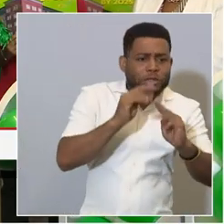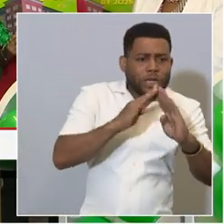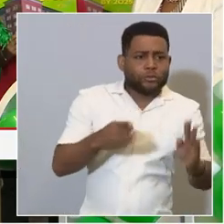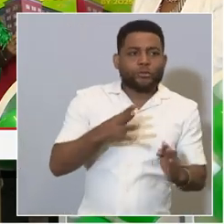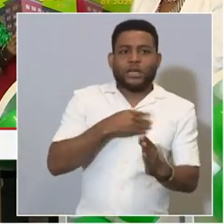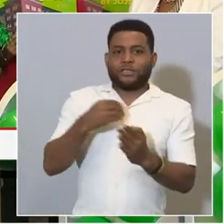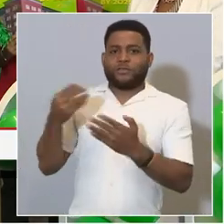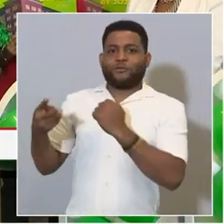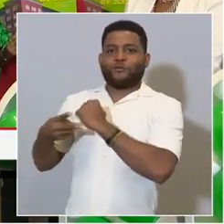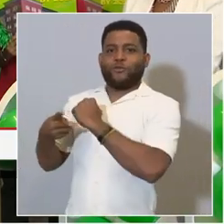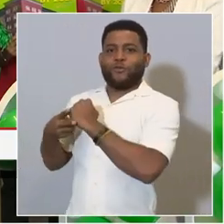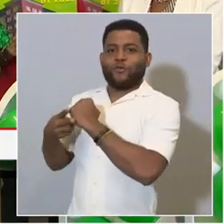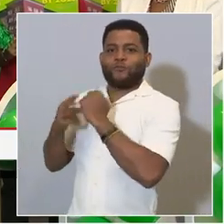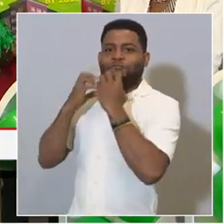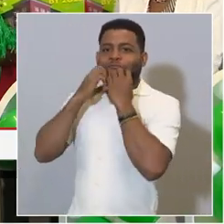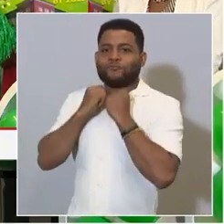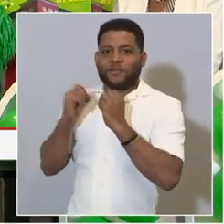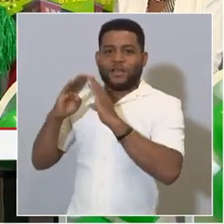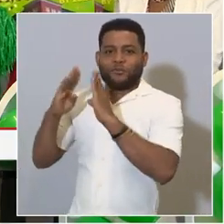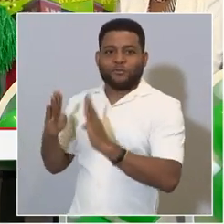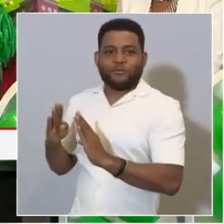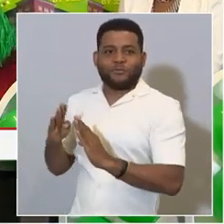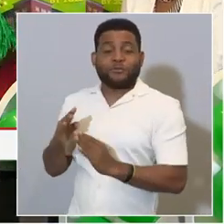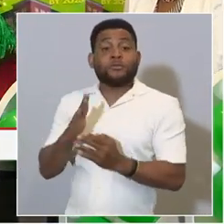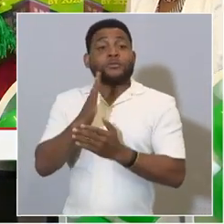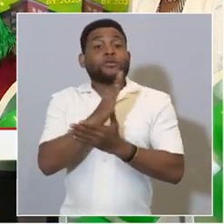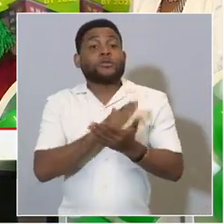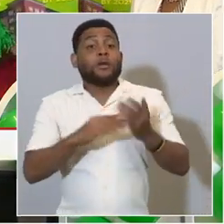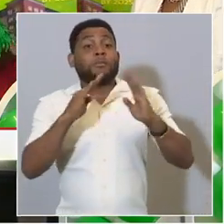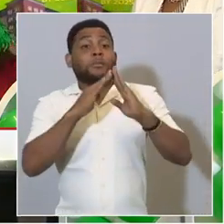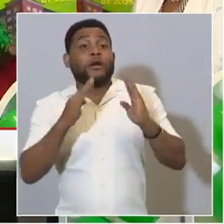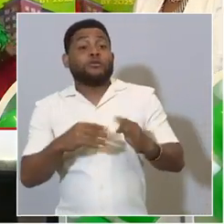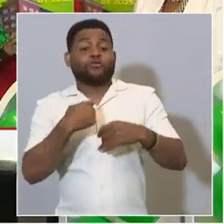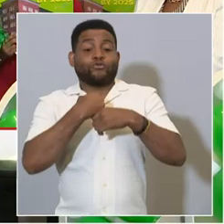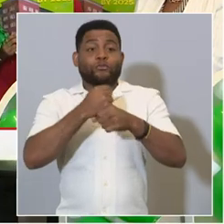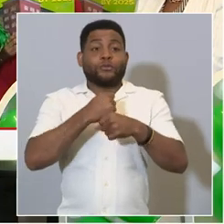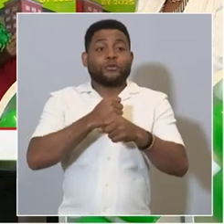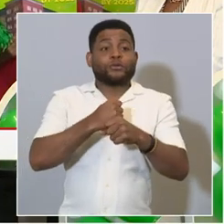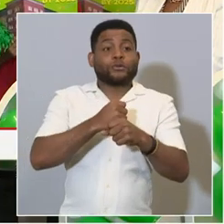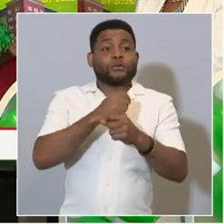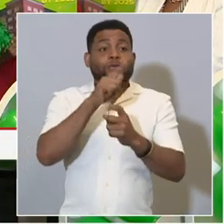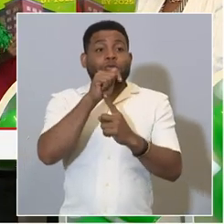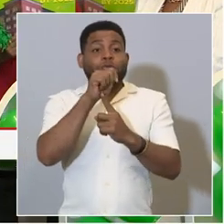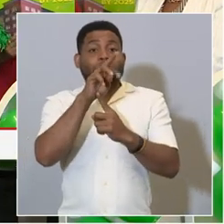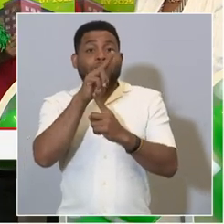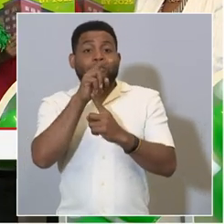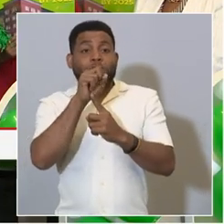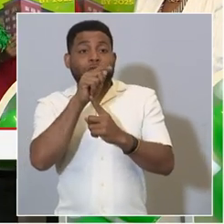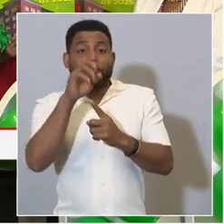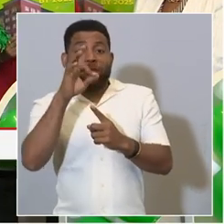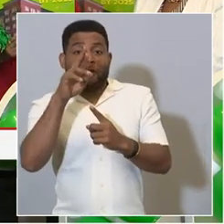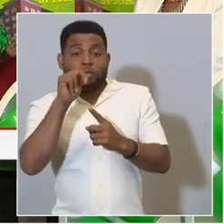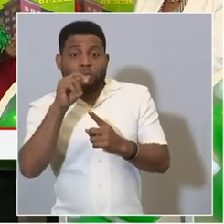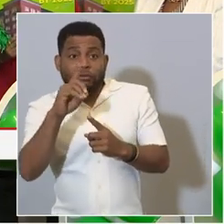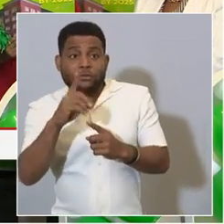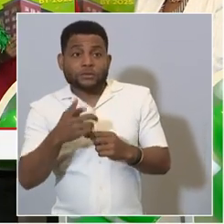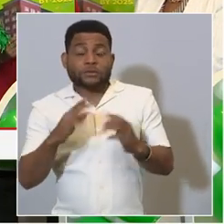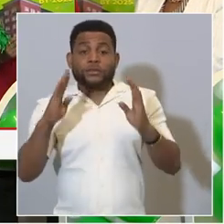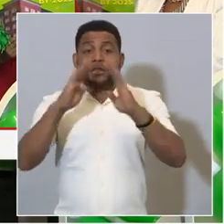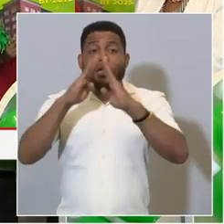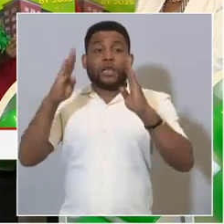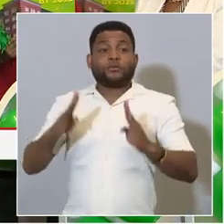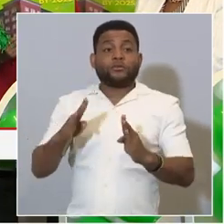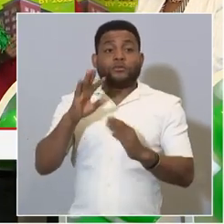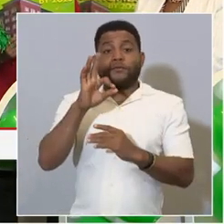accomplish this mission are the Housing Production Trust Fund, the Housing Preservation Fund, low-income housing tax credits, tax-exempt